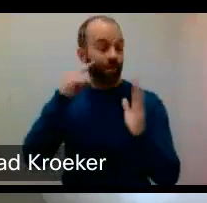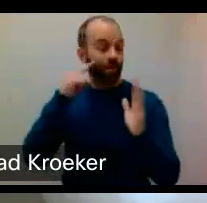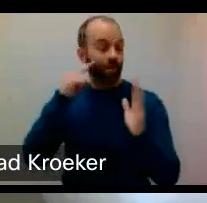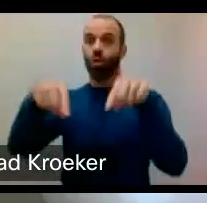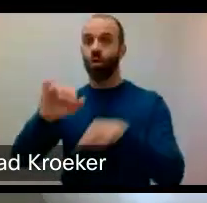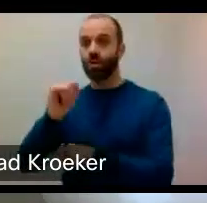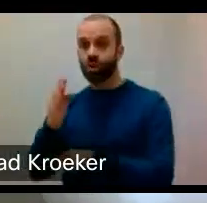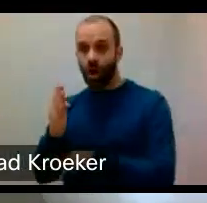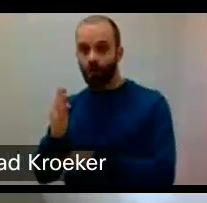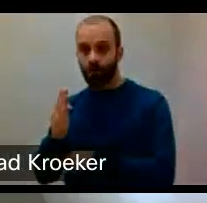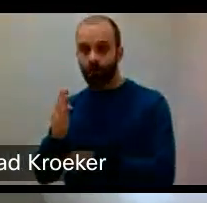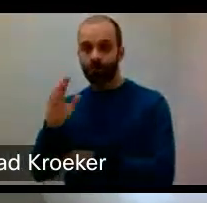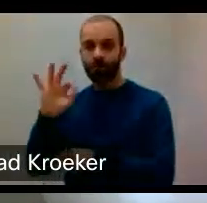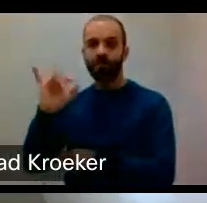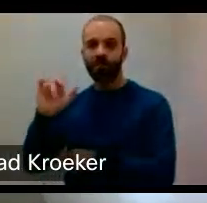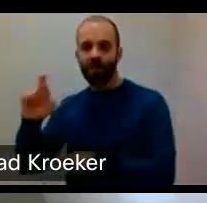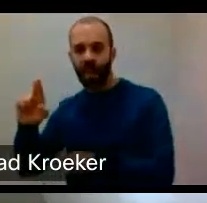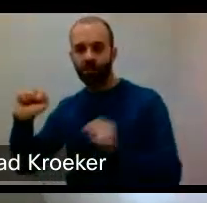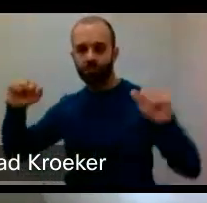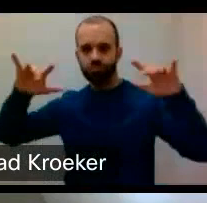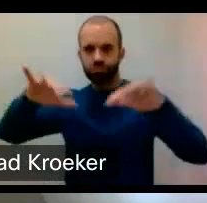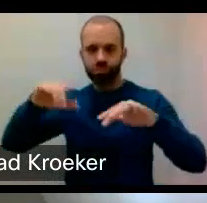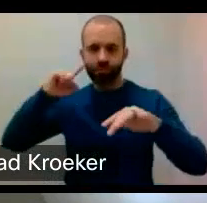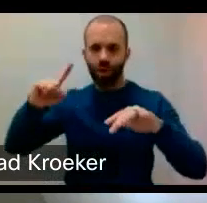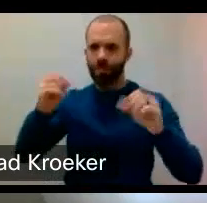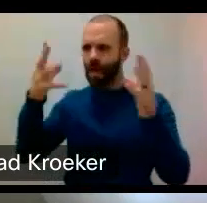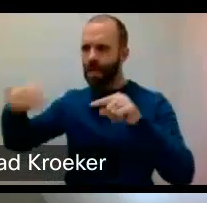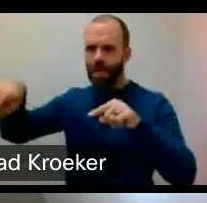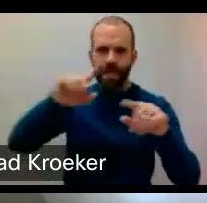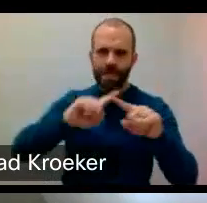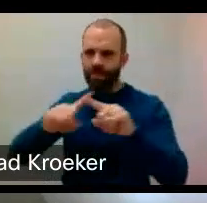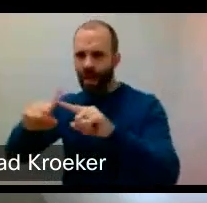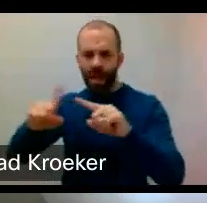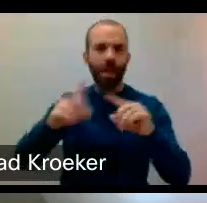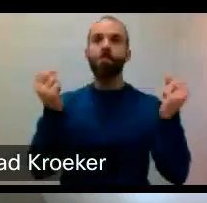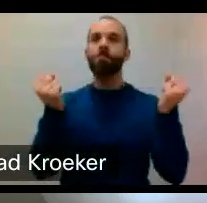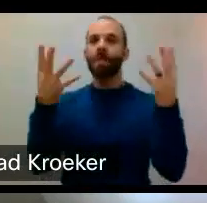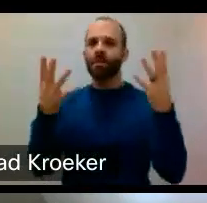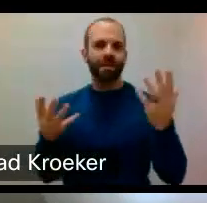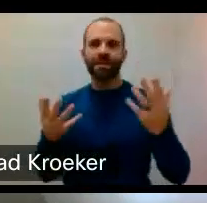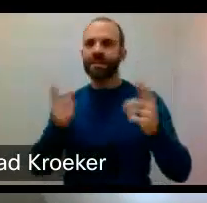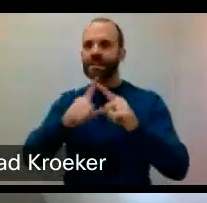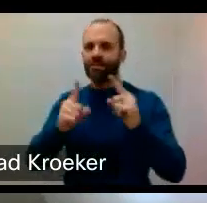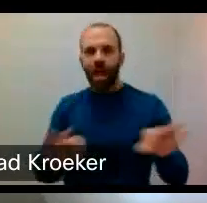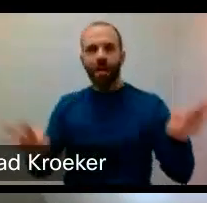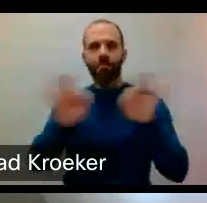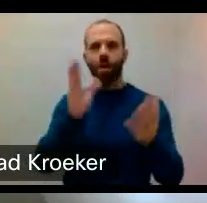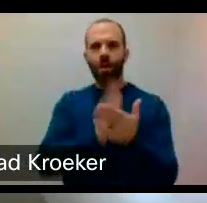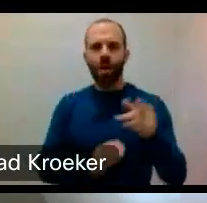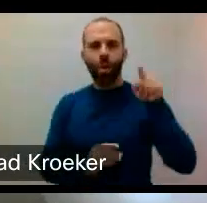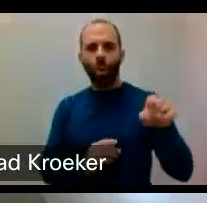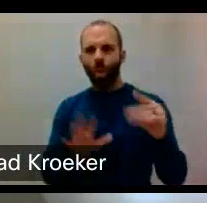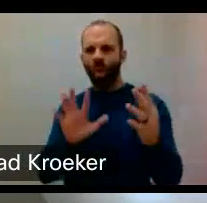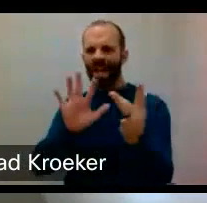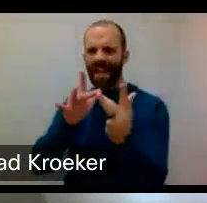be an event that you are reflecting on. Maybe there were many important pieces. Maybe you realized how important